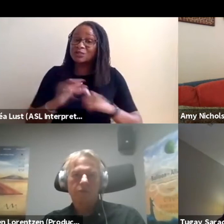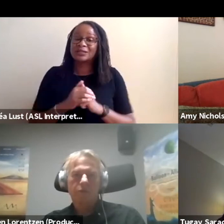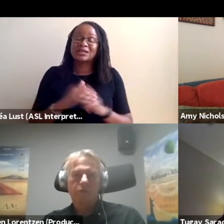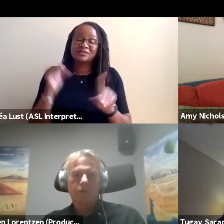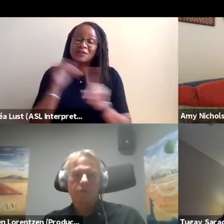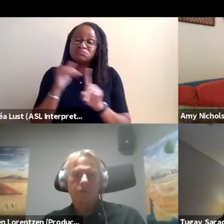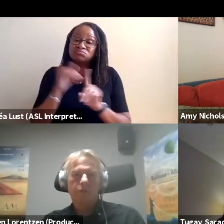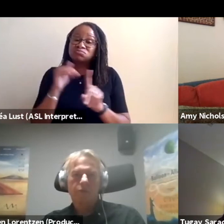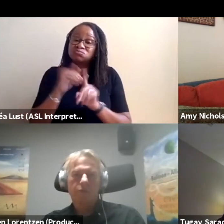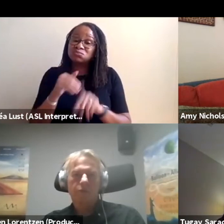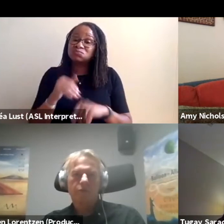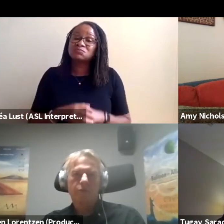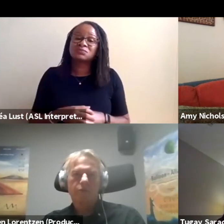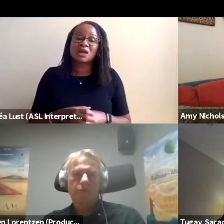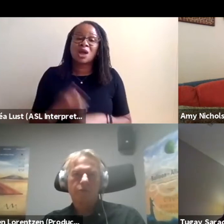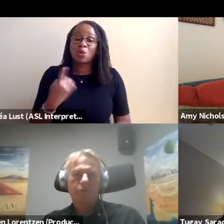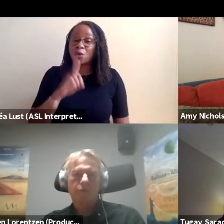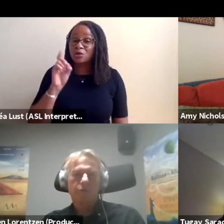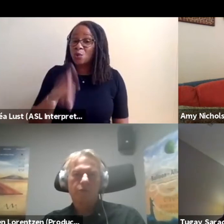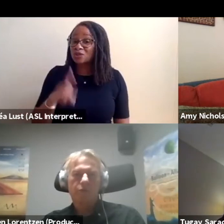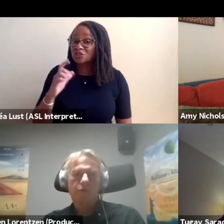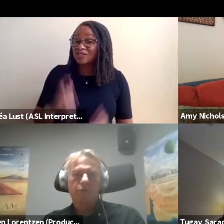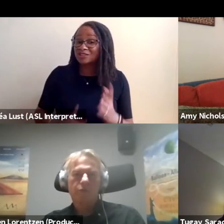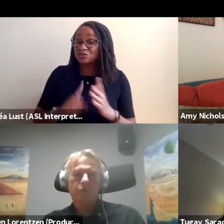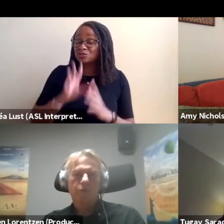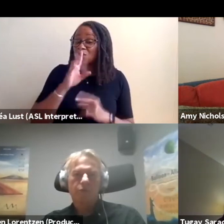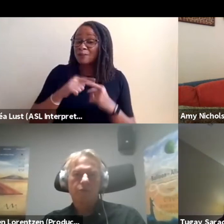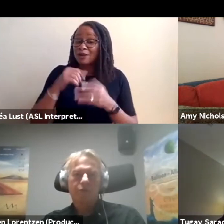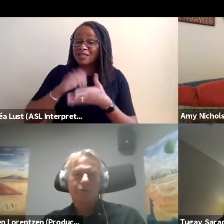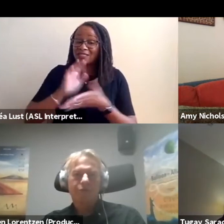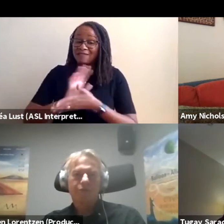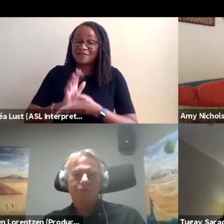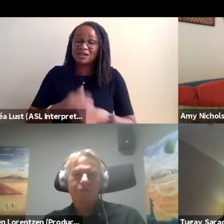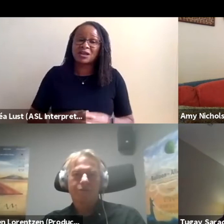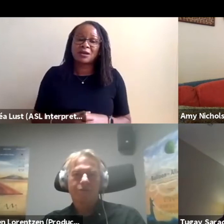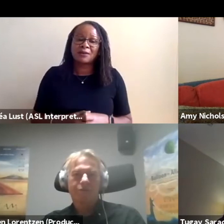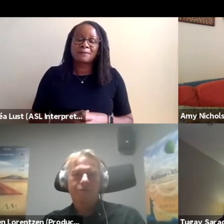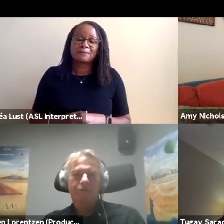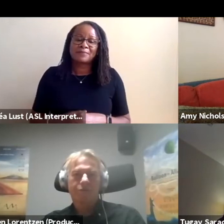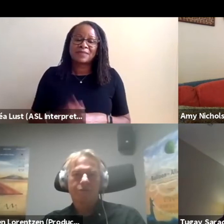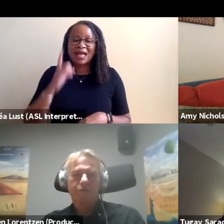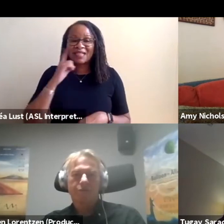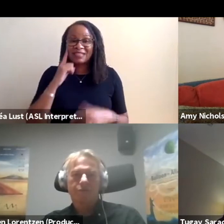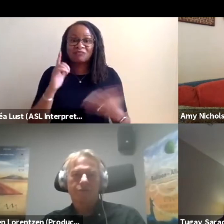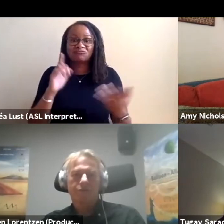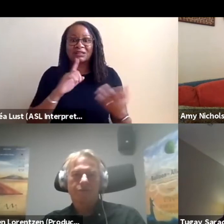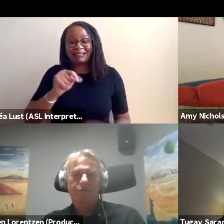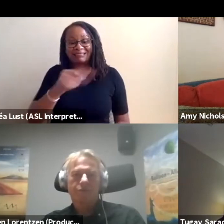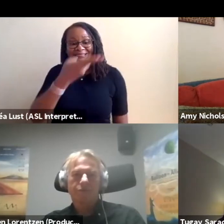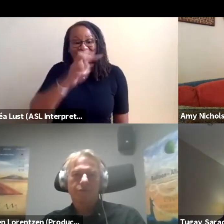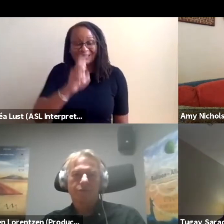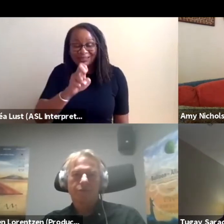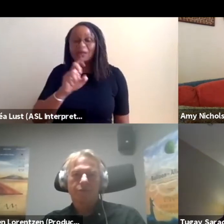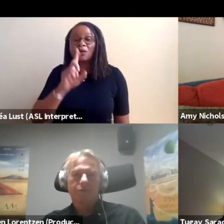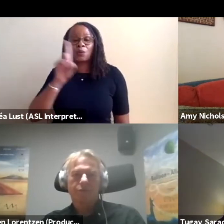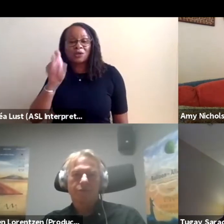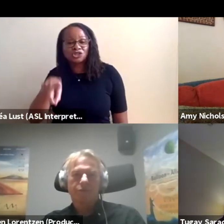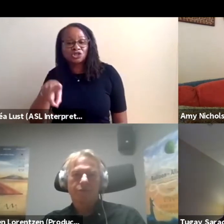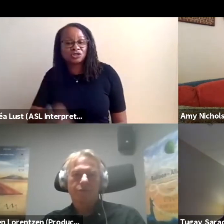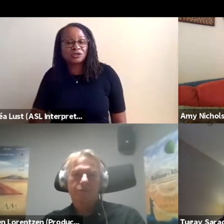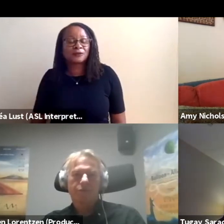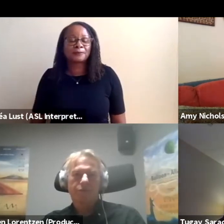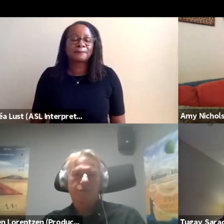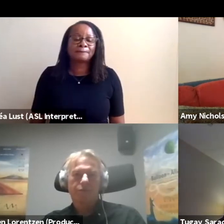I mean, one of the questions that you even raised in the film, you know, I think maybe the question in the film is, you know,